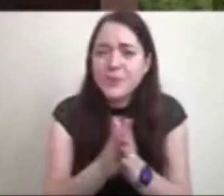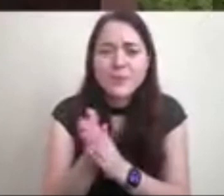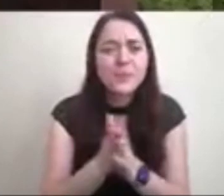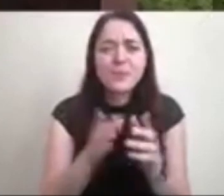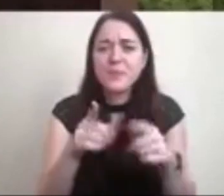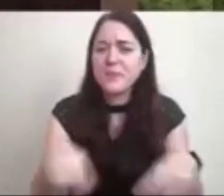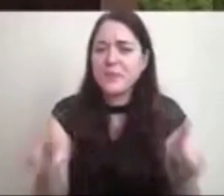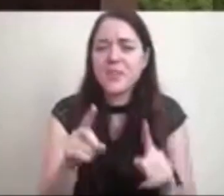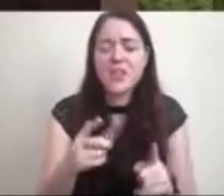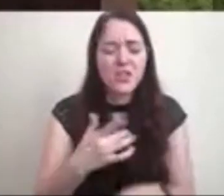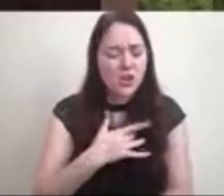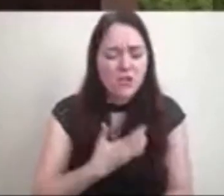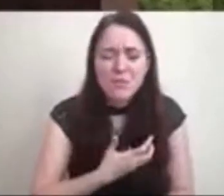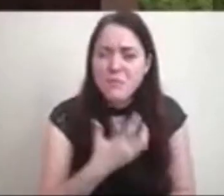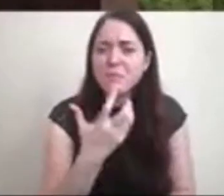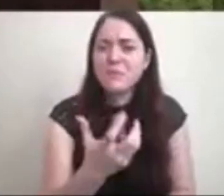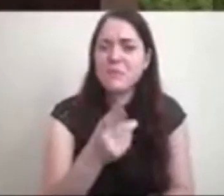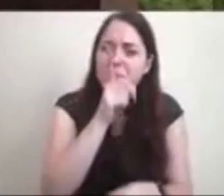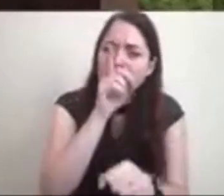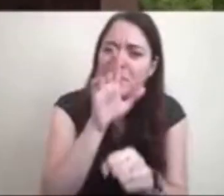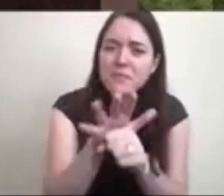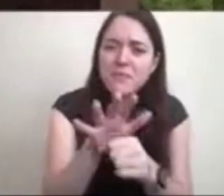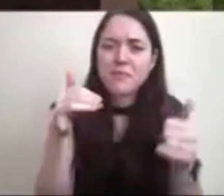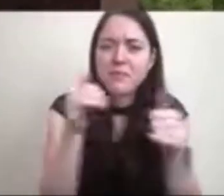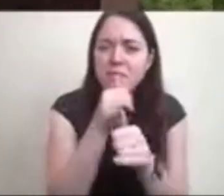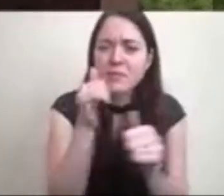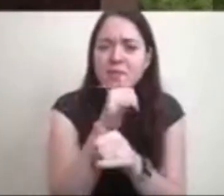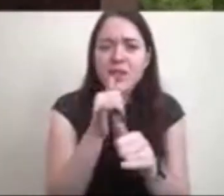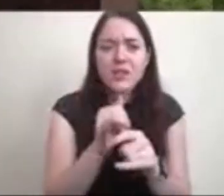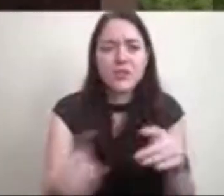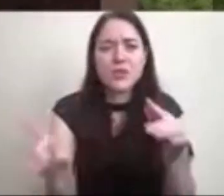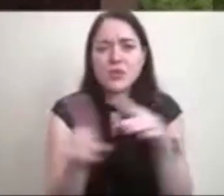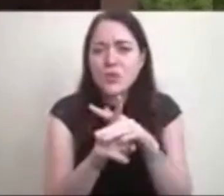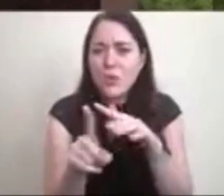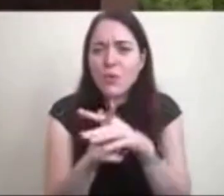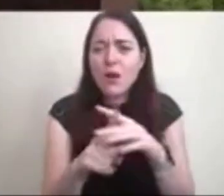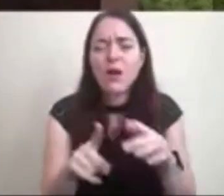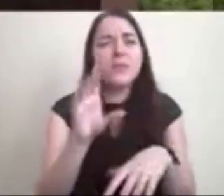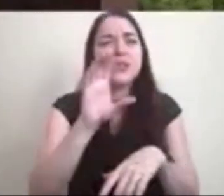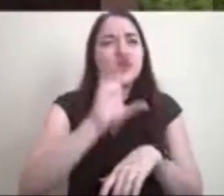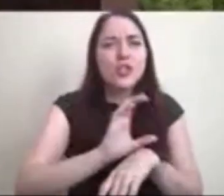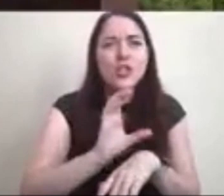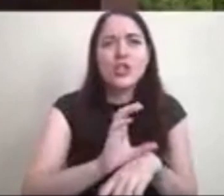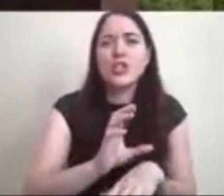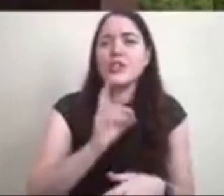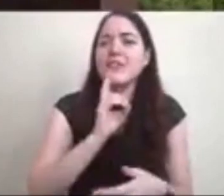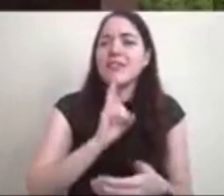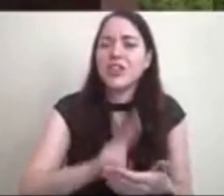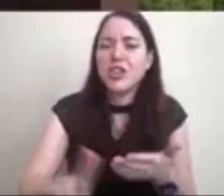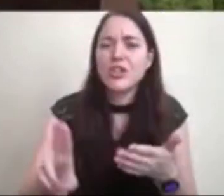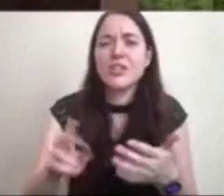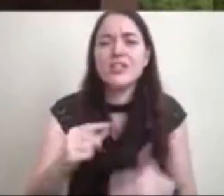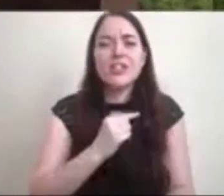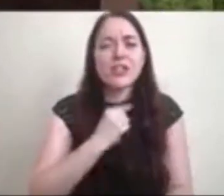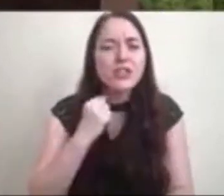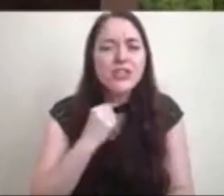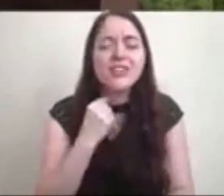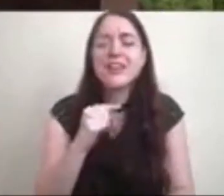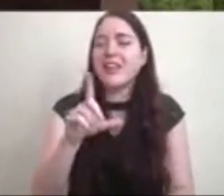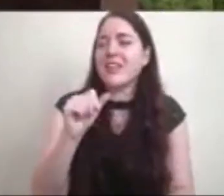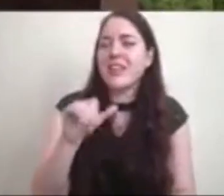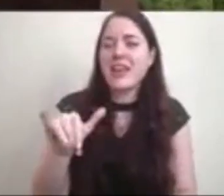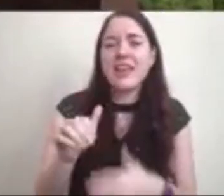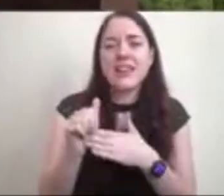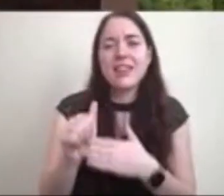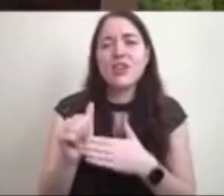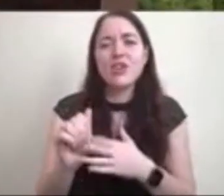much heart and commitment to attend to churches, clergy, lay leader networks, and congregations